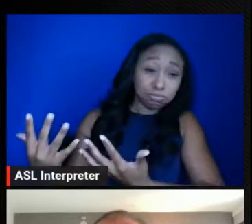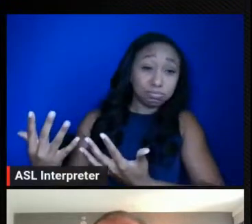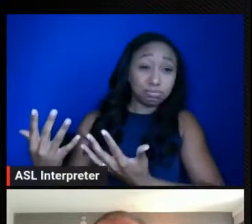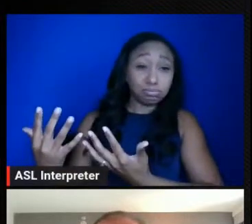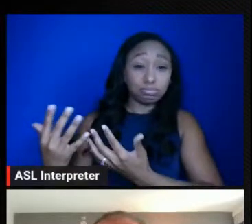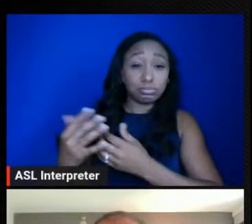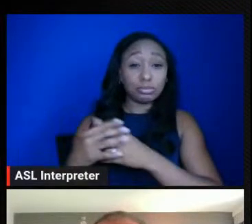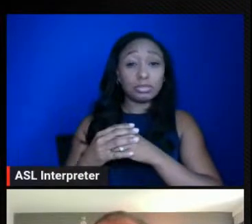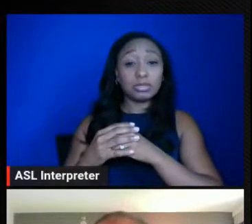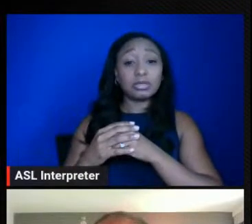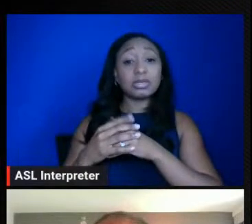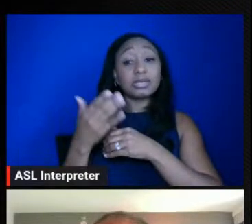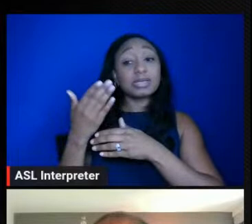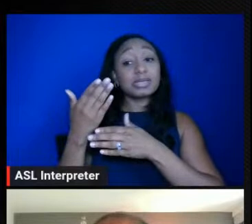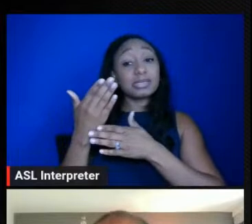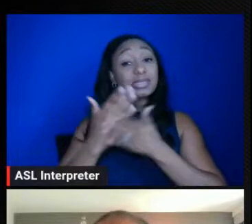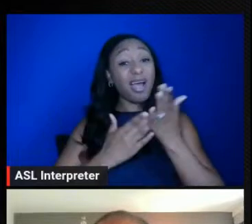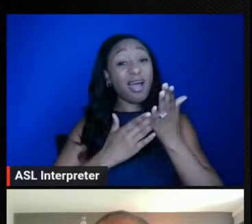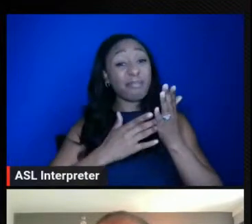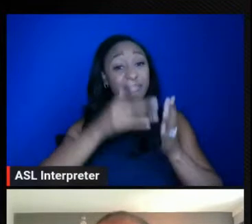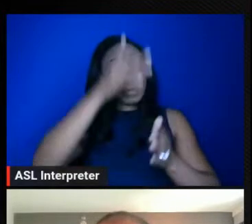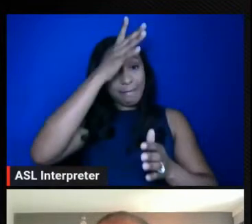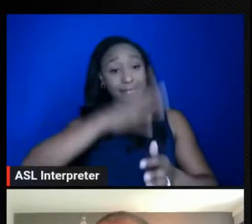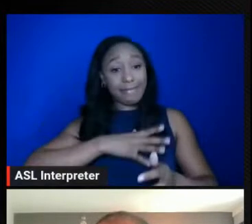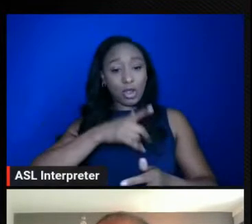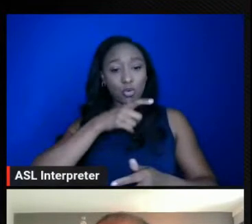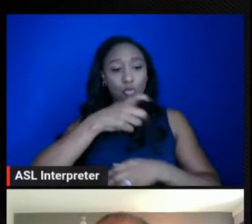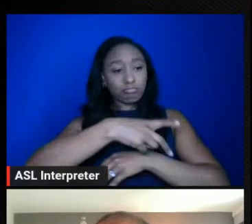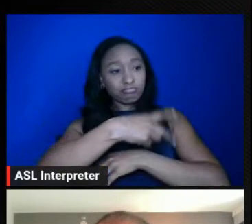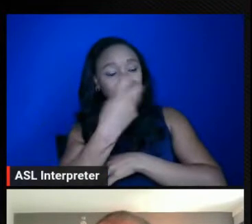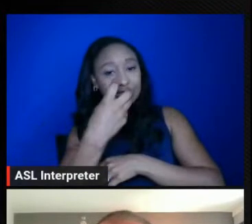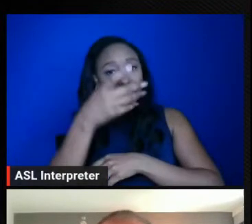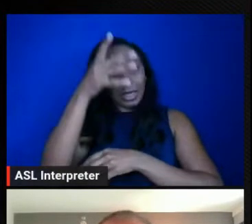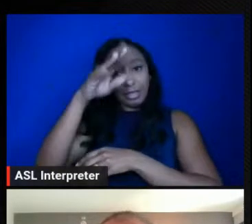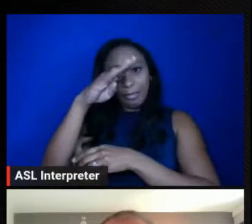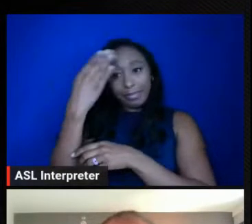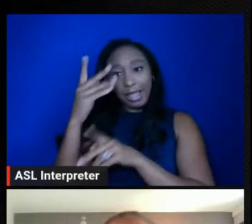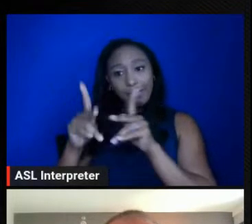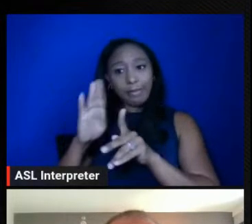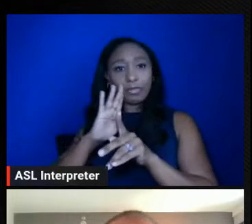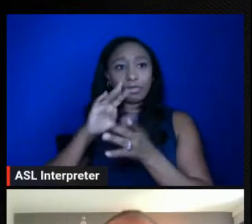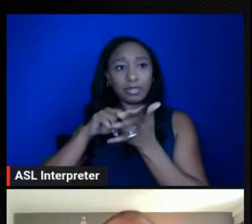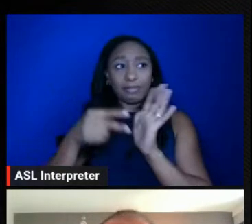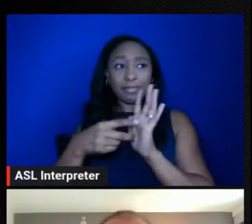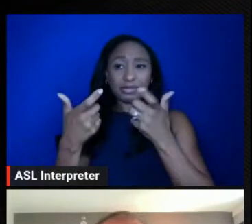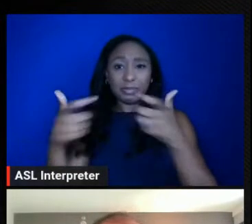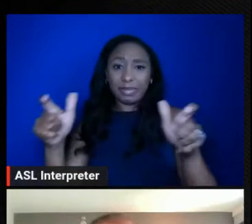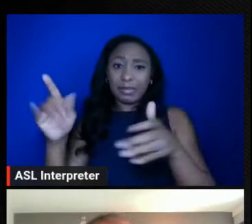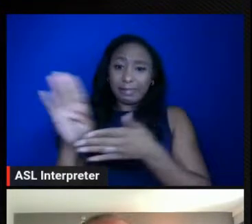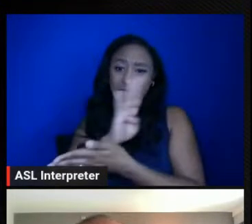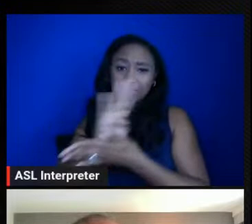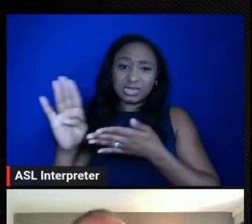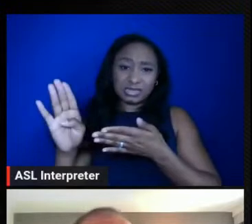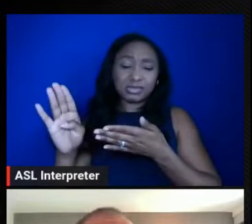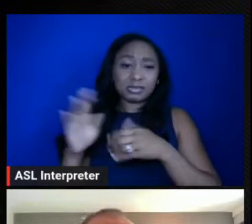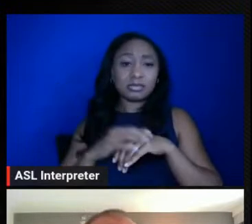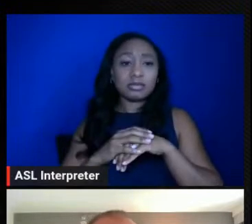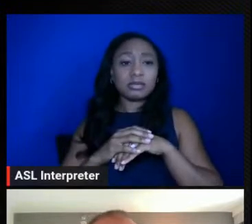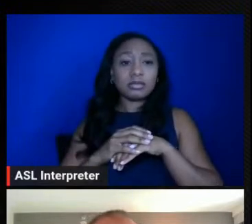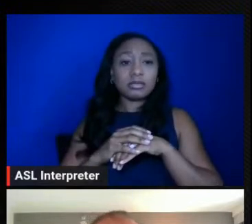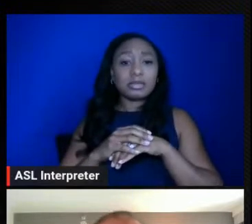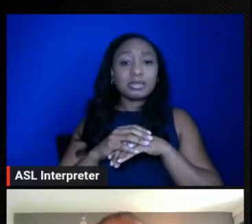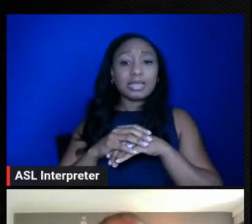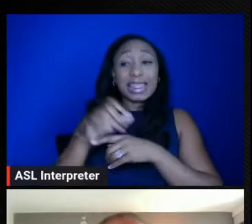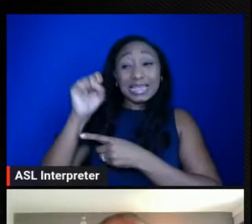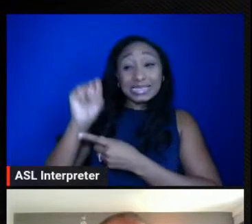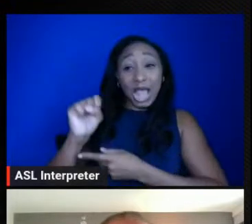sell. And that was all legal. And it was big business too. But settlers down in the Deep South wanted even more